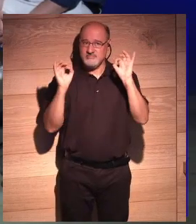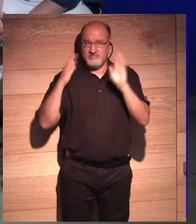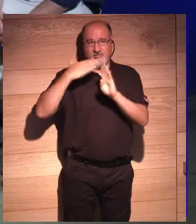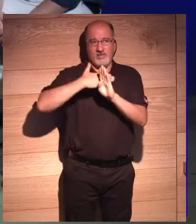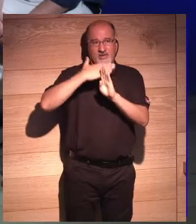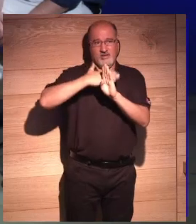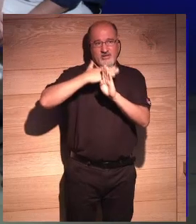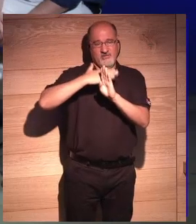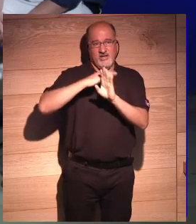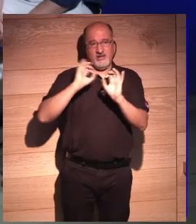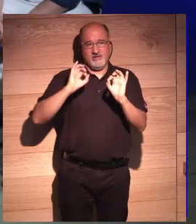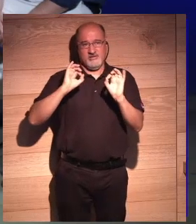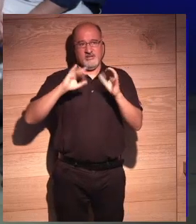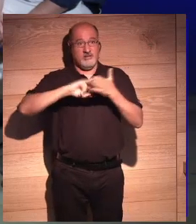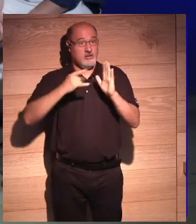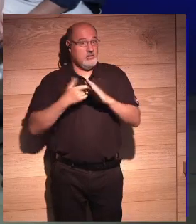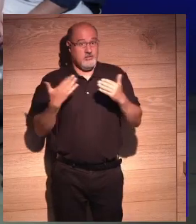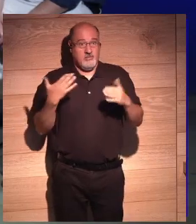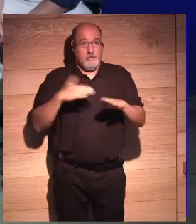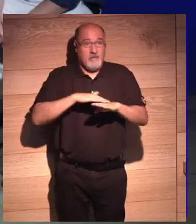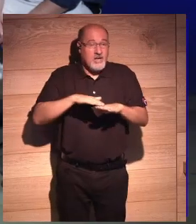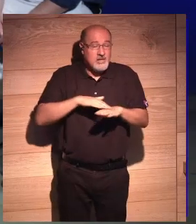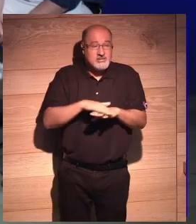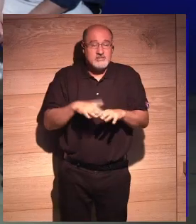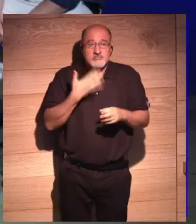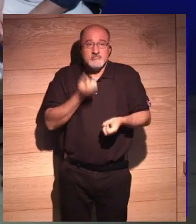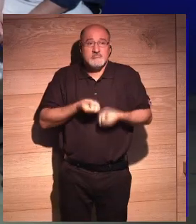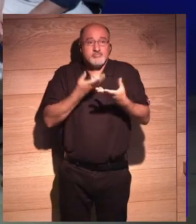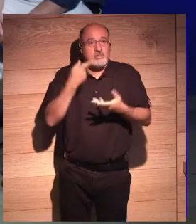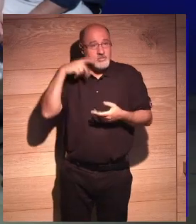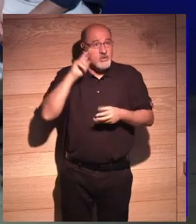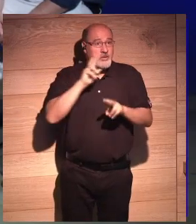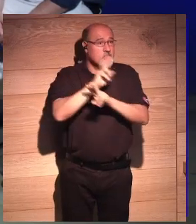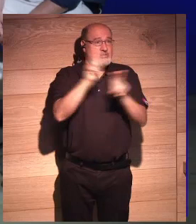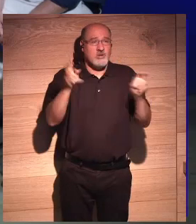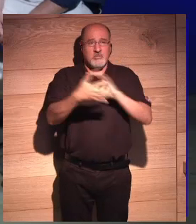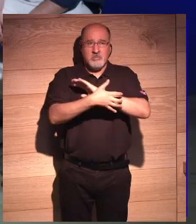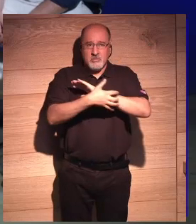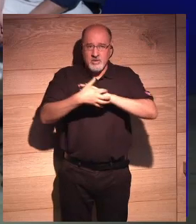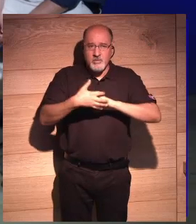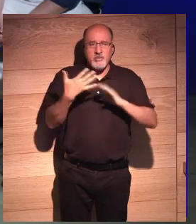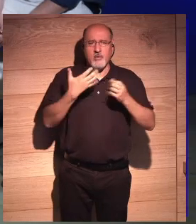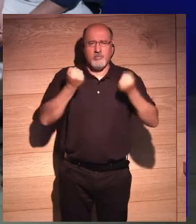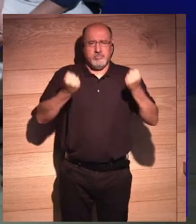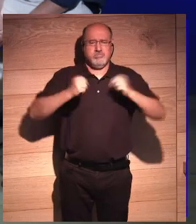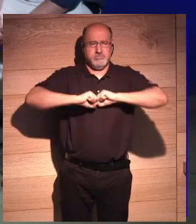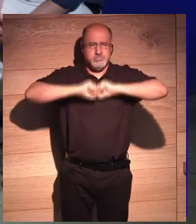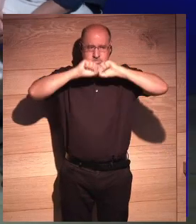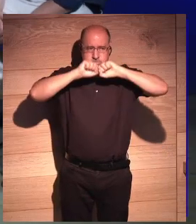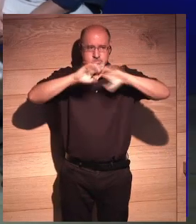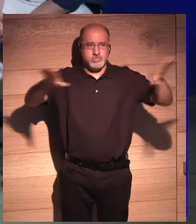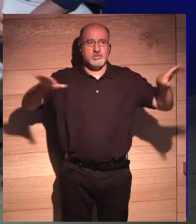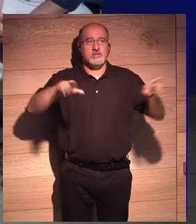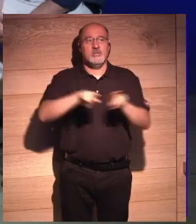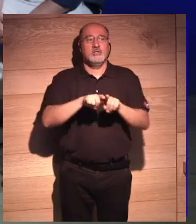then, with those levels of technology that we used to have, it was a very poor experience from the visual